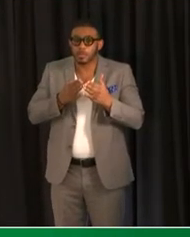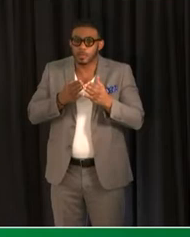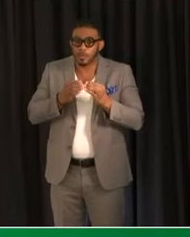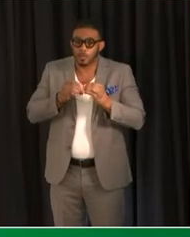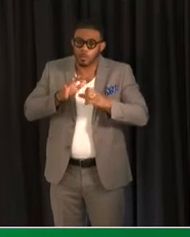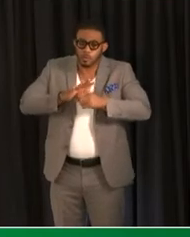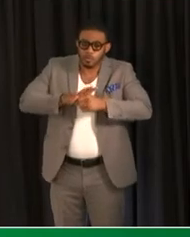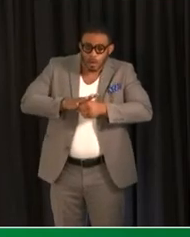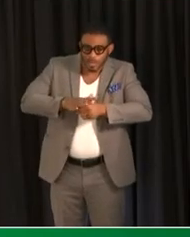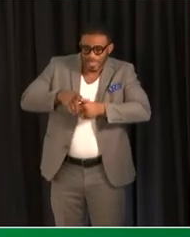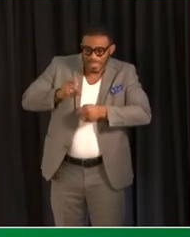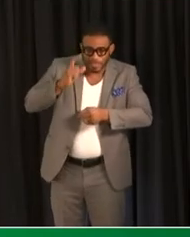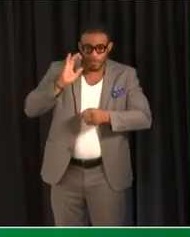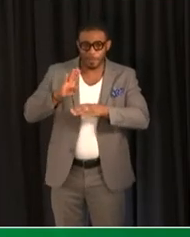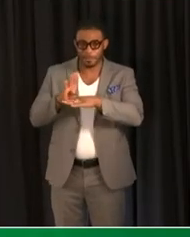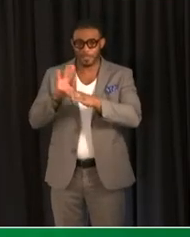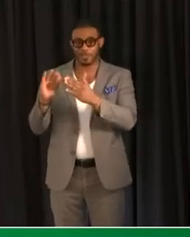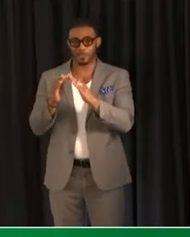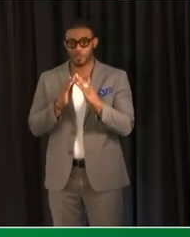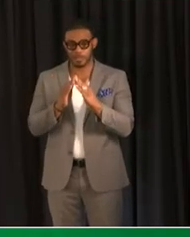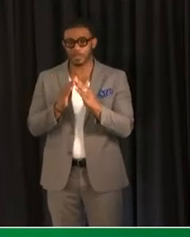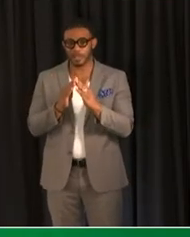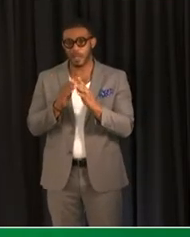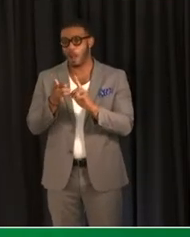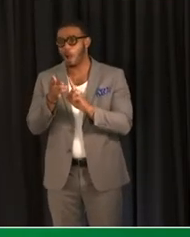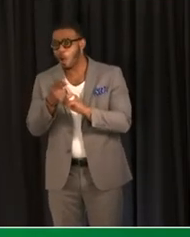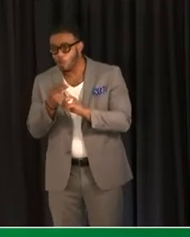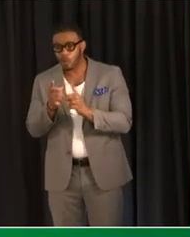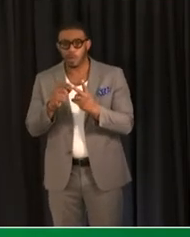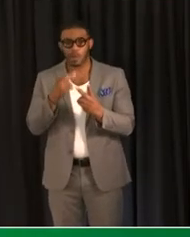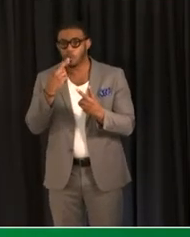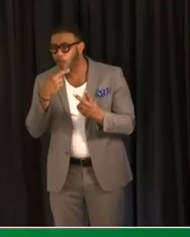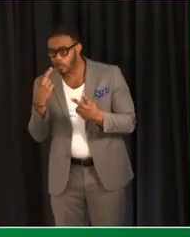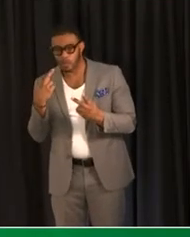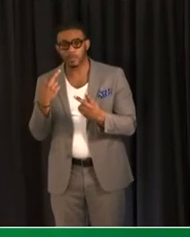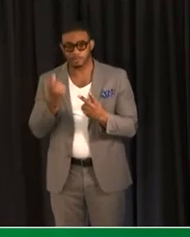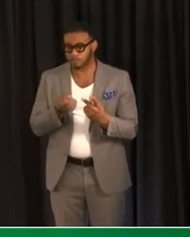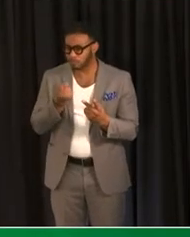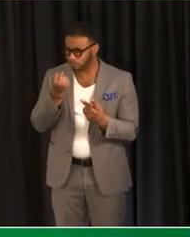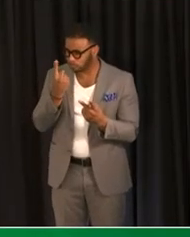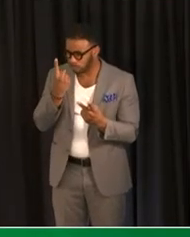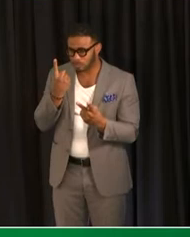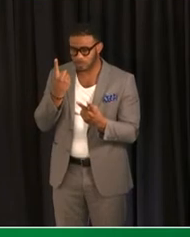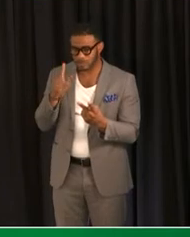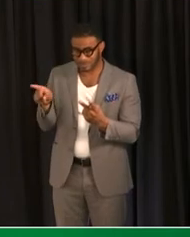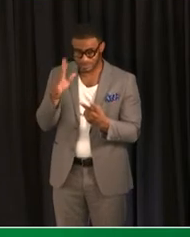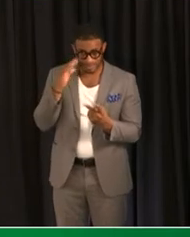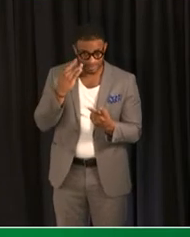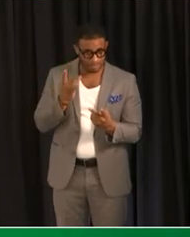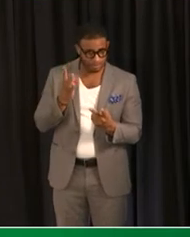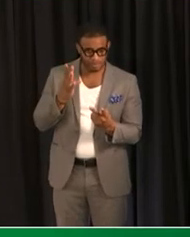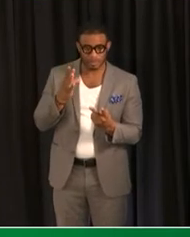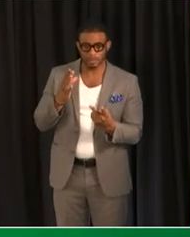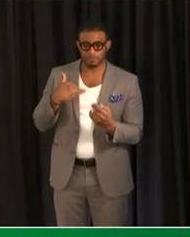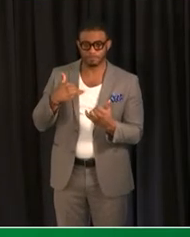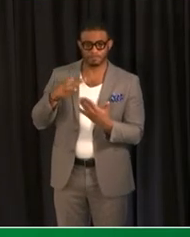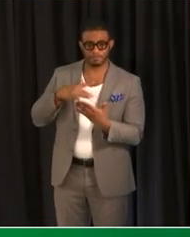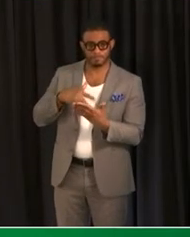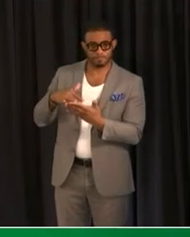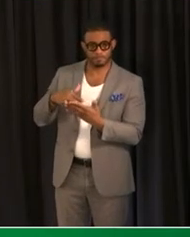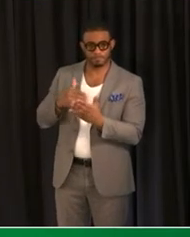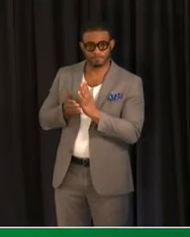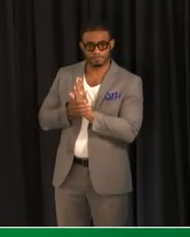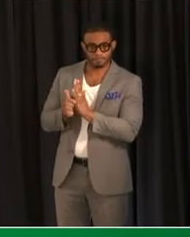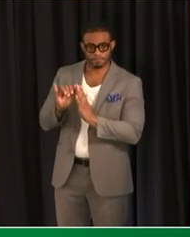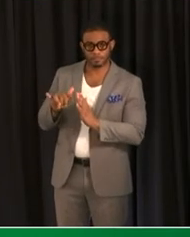some of the pressures and the needs of our business community, hotels and restaurants that they're going through right now as we